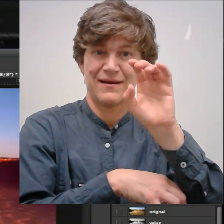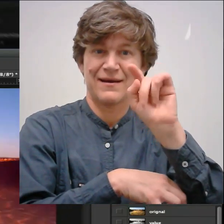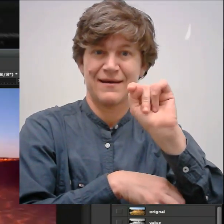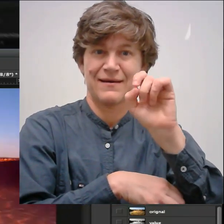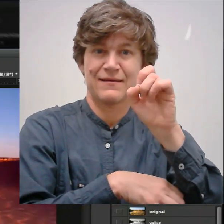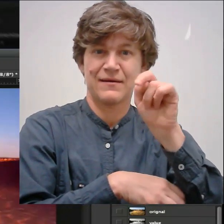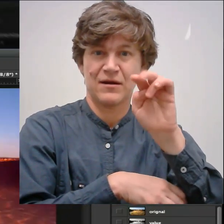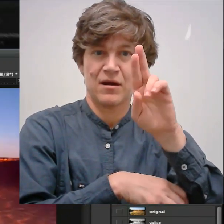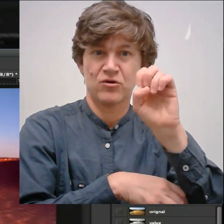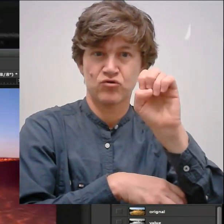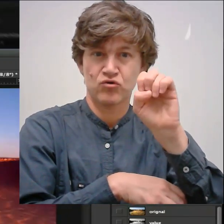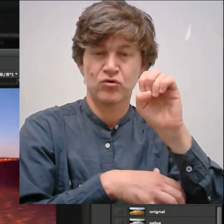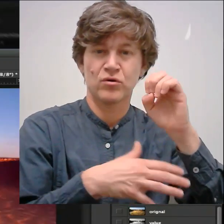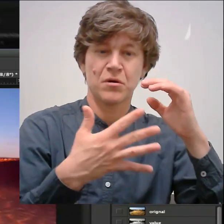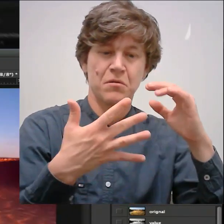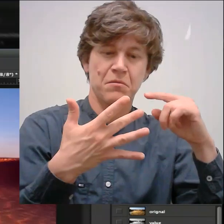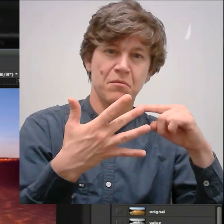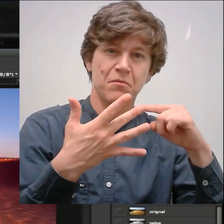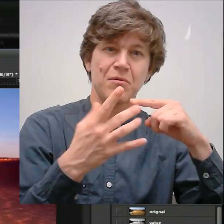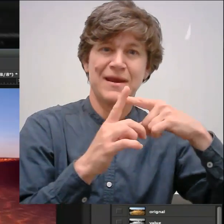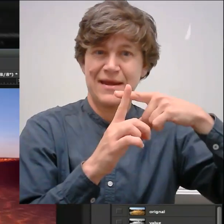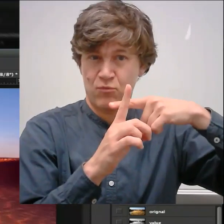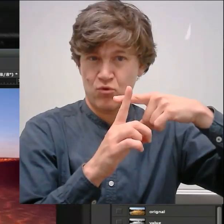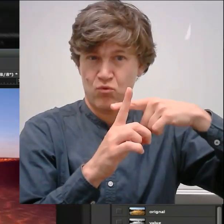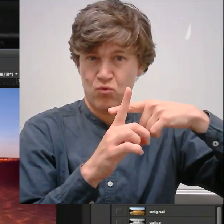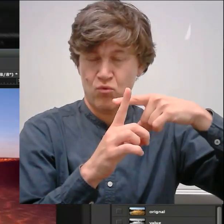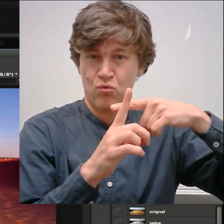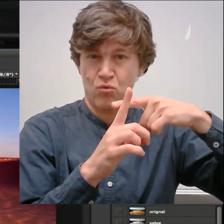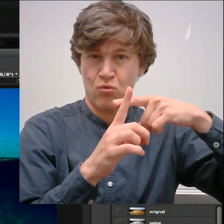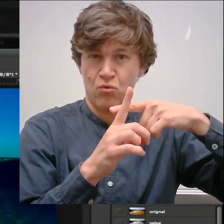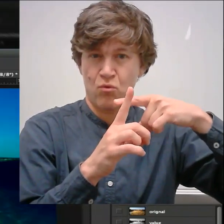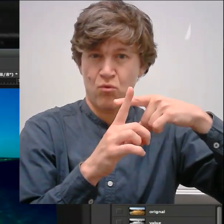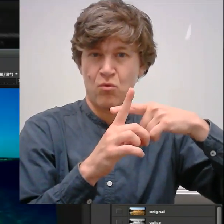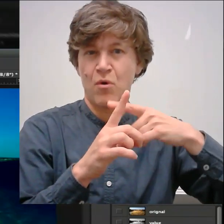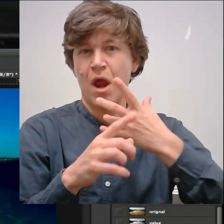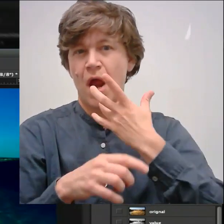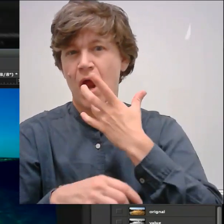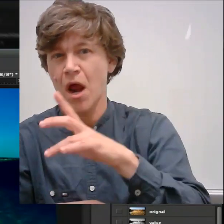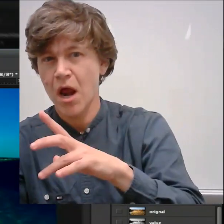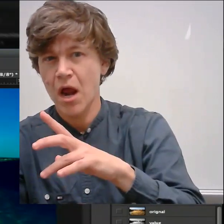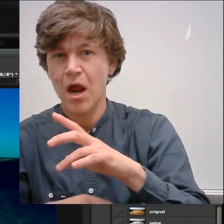temperature, some like it hot, some like it cold,